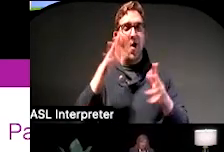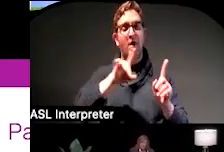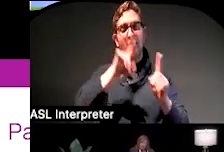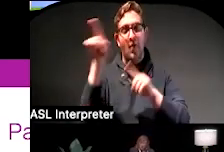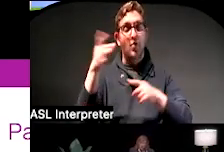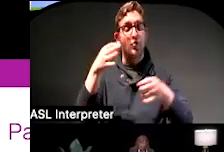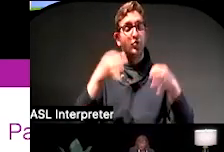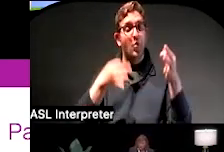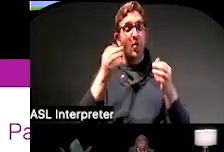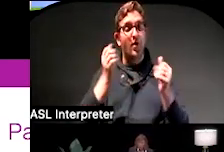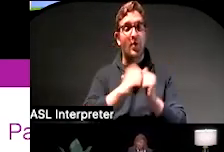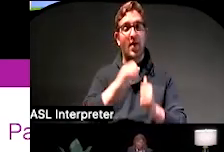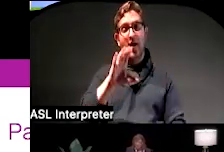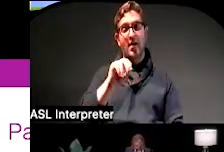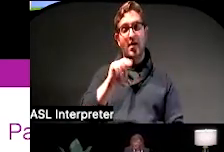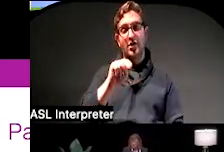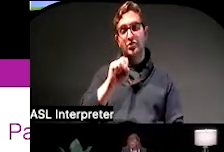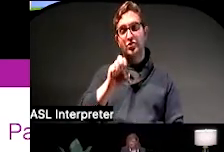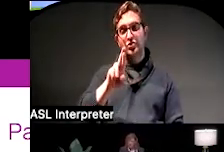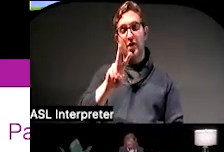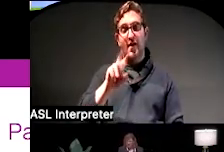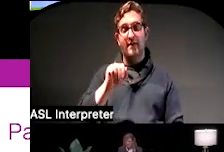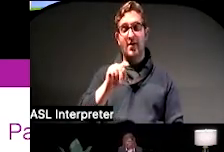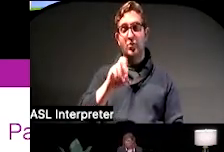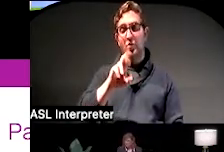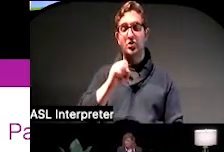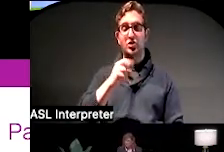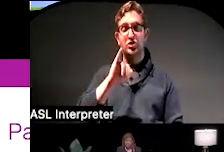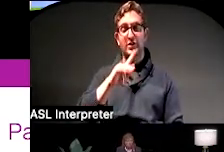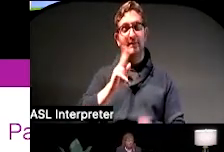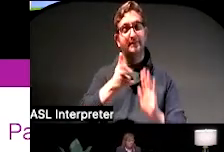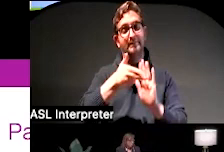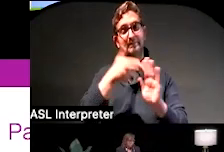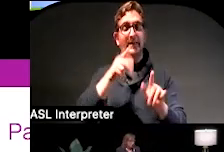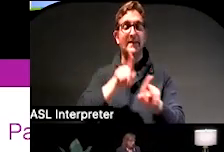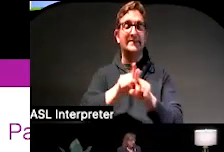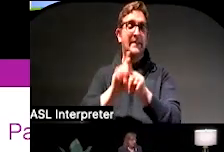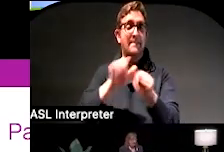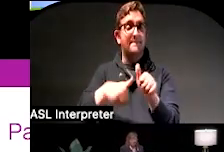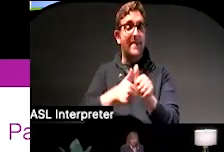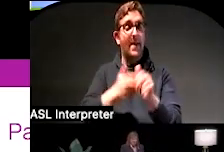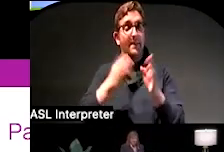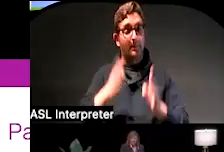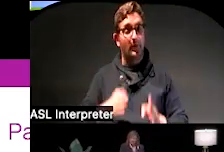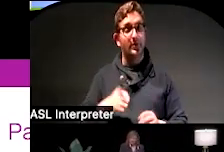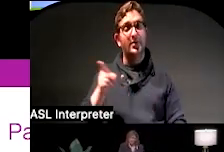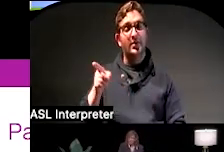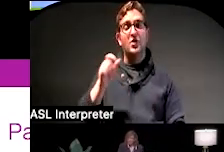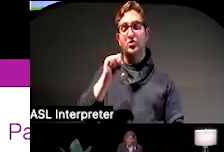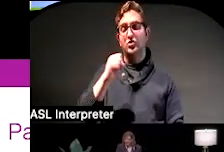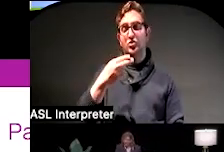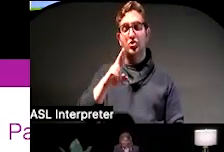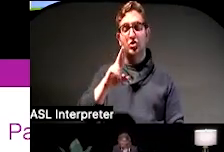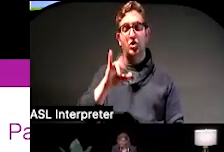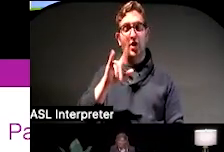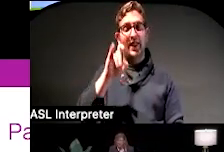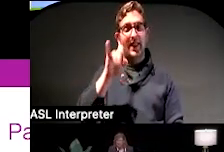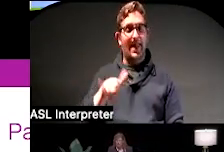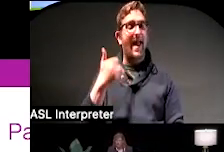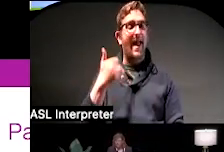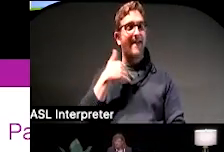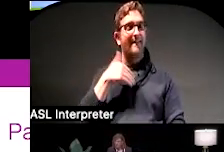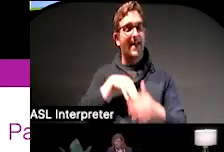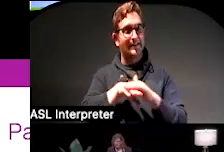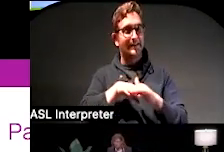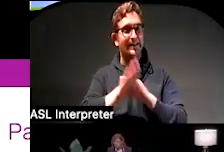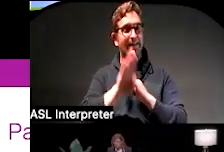with conservatorship and be named as the backup person. Shirley's gonna have access to the bank accounts and know